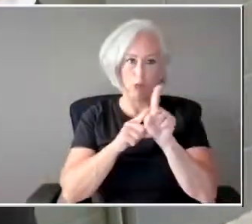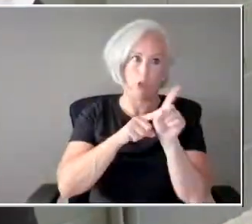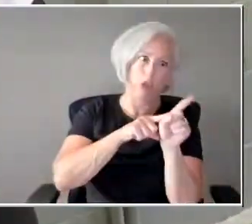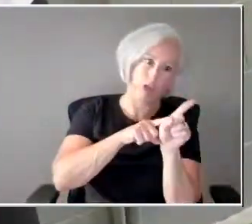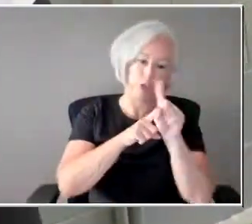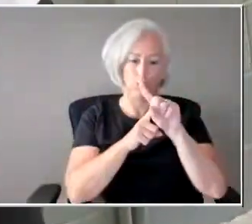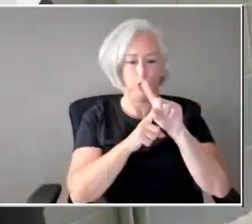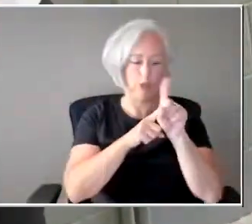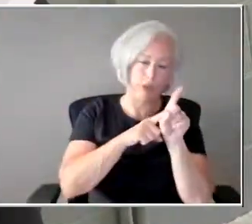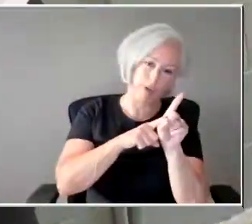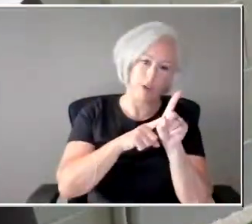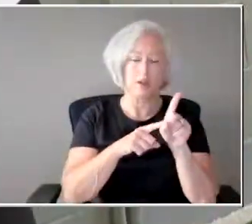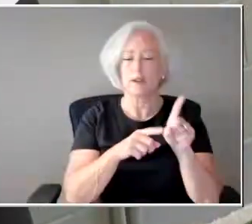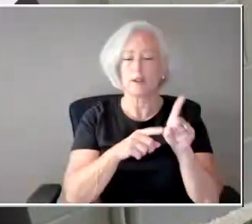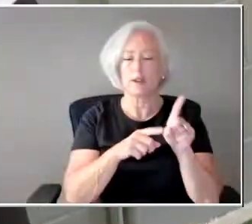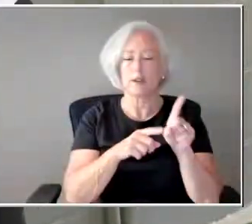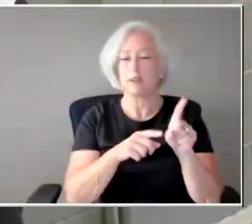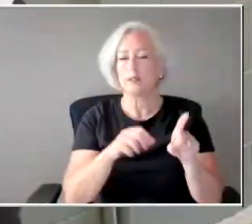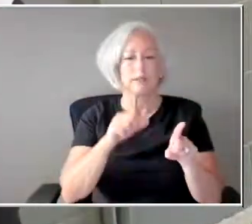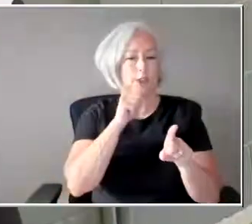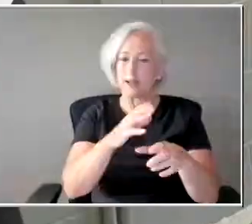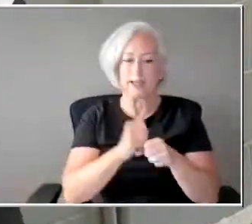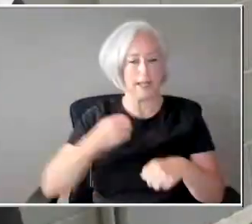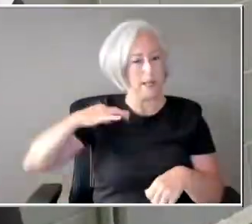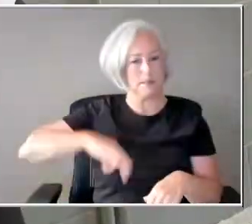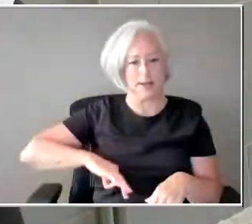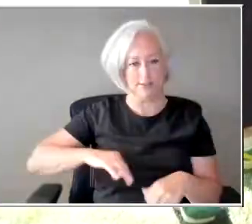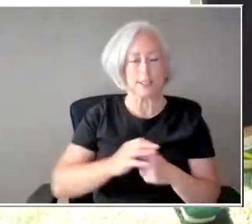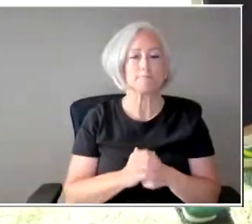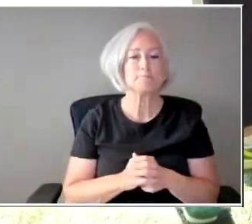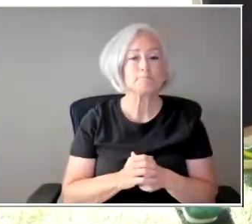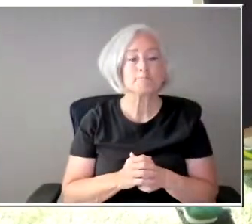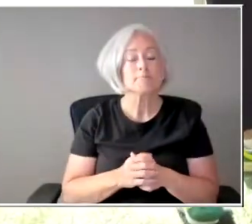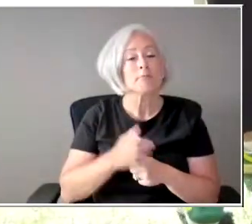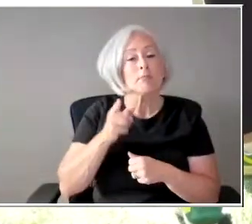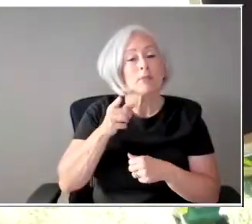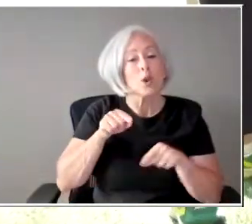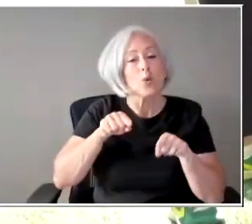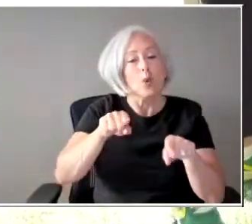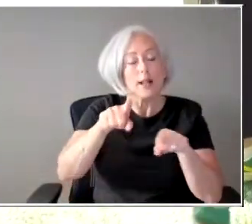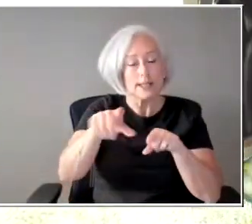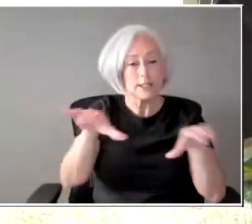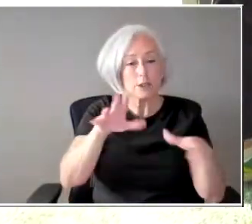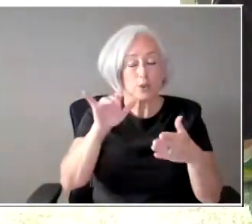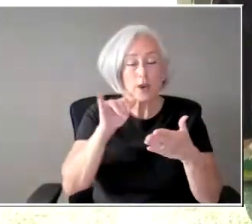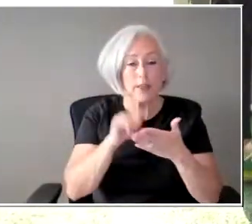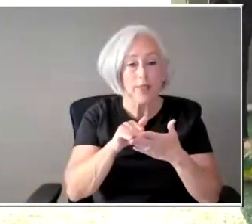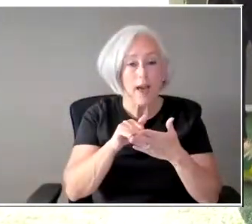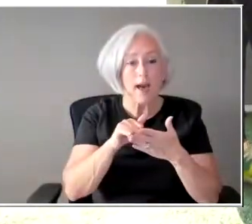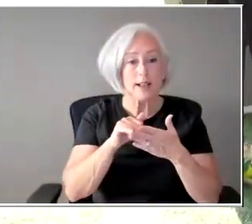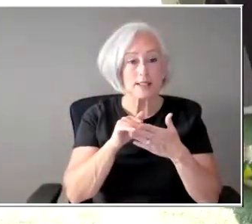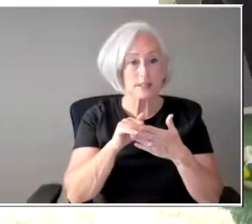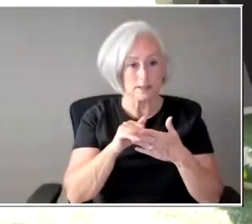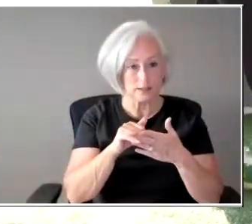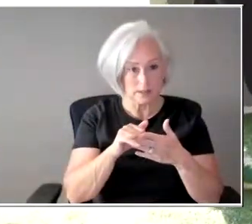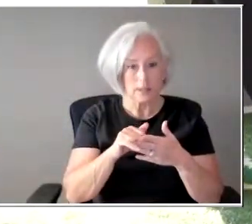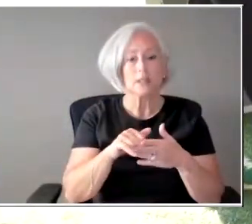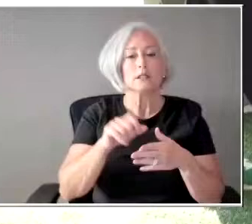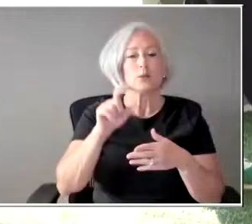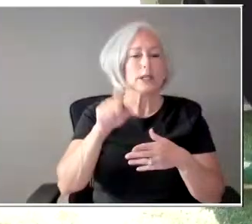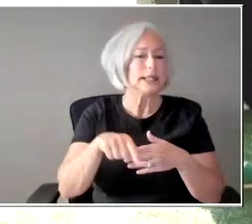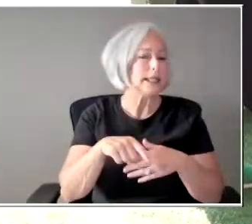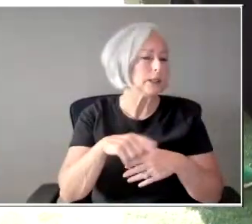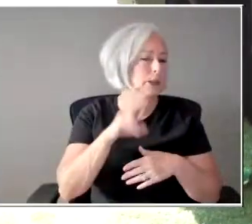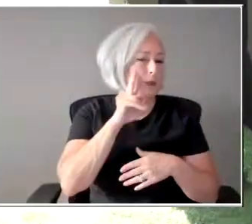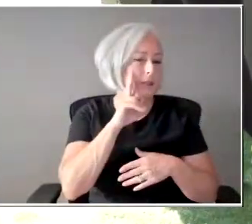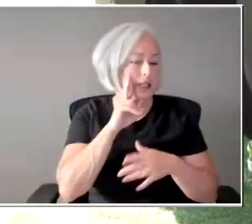getting the most out of the movement. Go ahead and As he's doing some of these exercises, we've got to put him through the test. Is there a way to